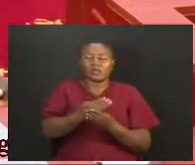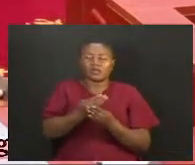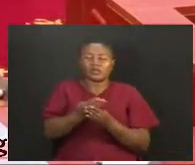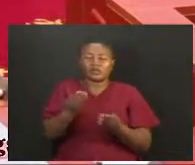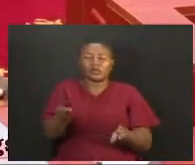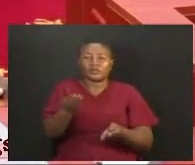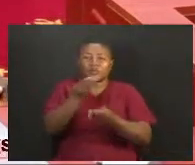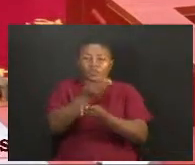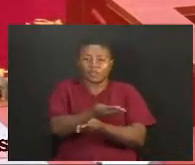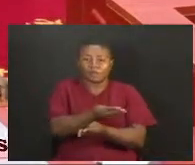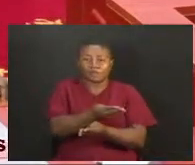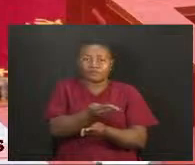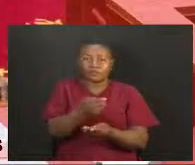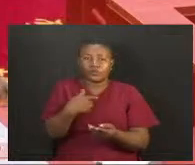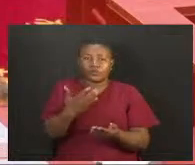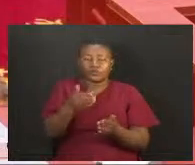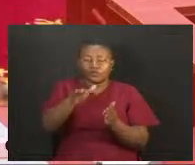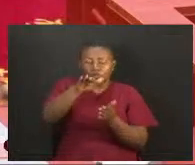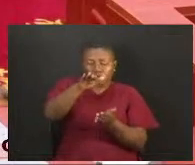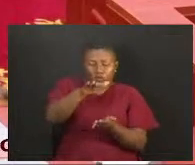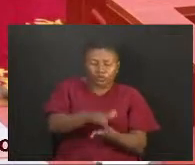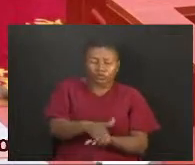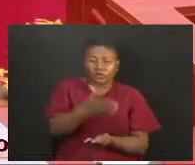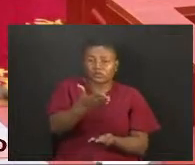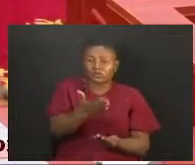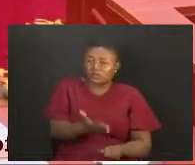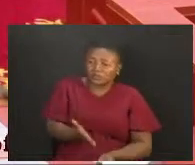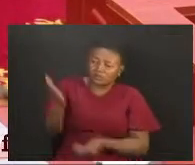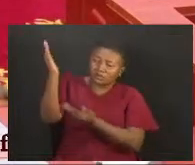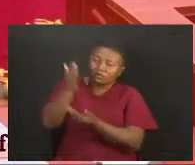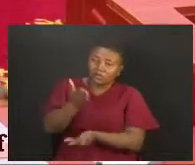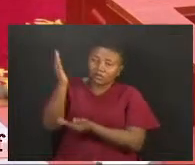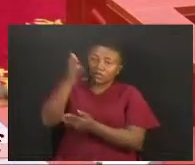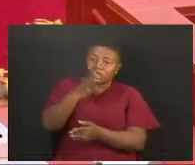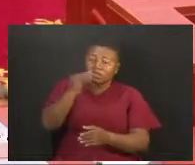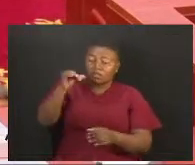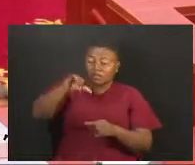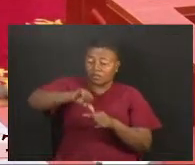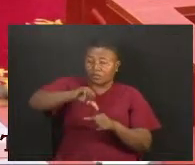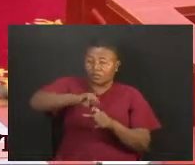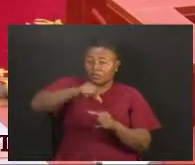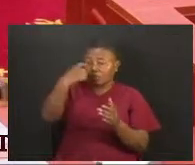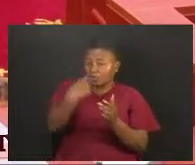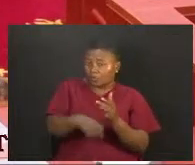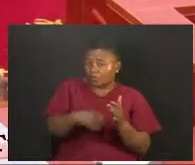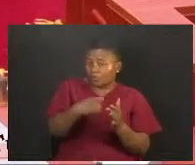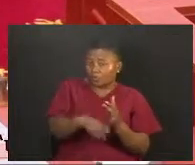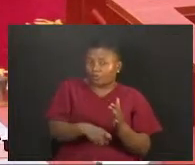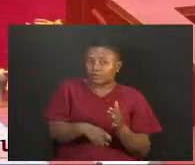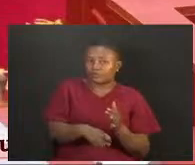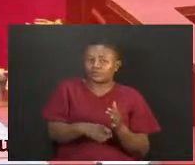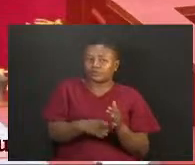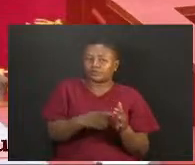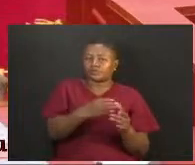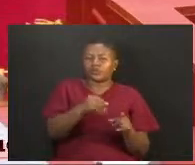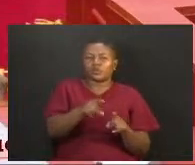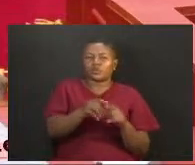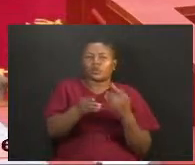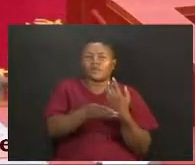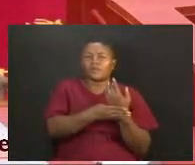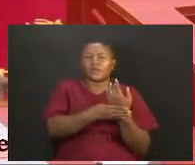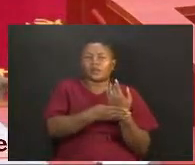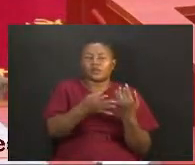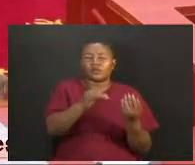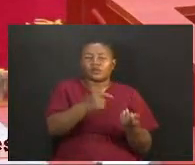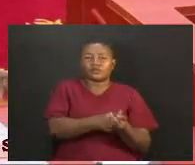imported inflation and fuel prices. And Mr. Speaker, the Bank of Ghana will maintain an appropriate monetary policy stance and use